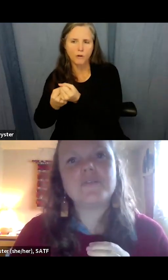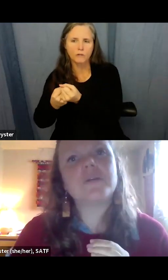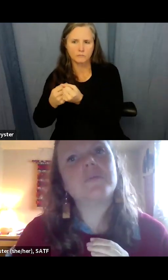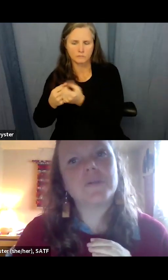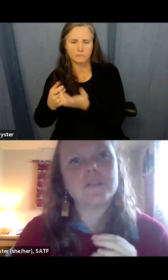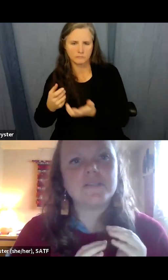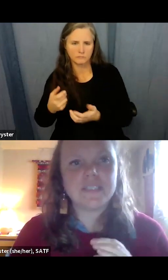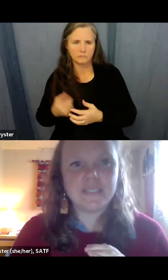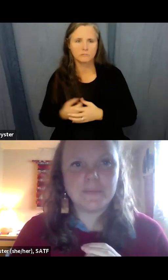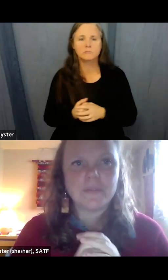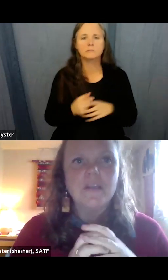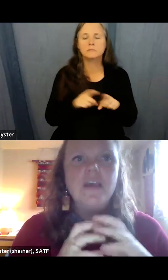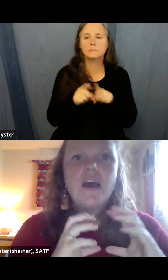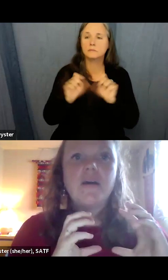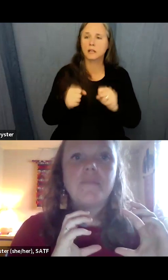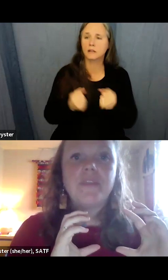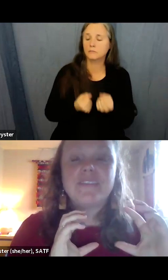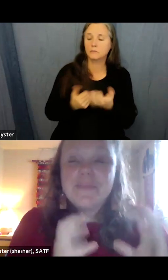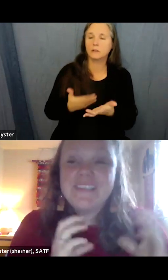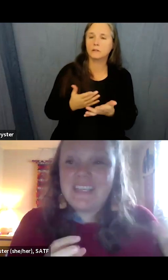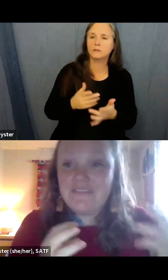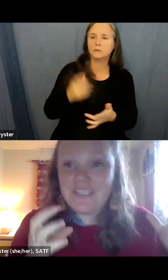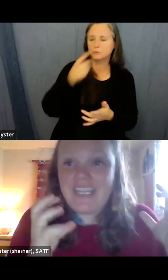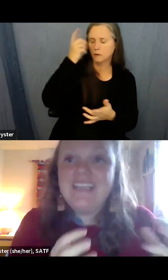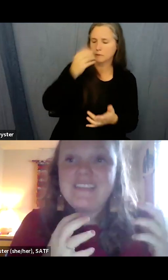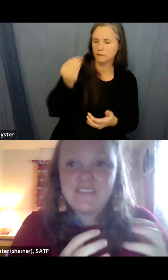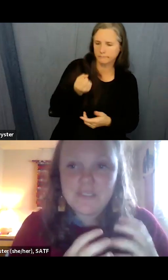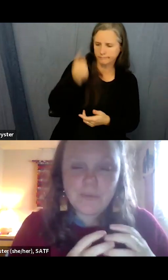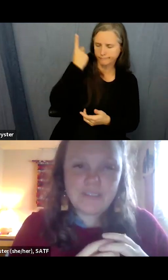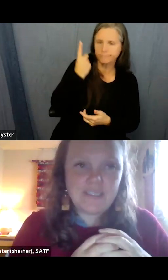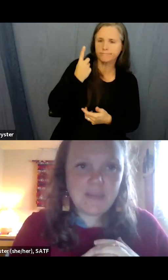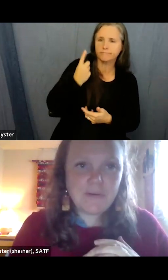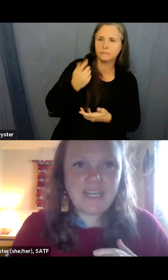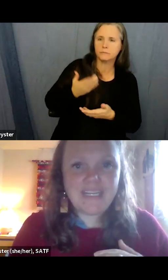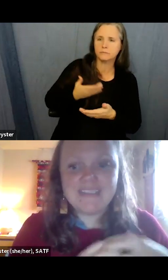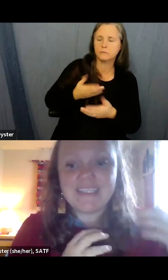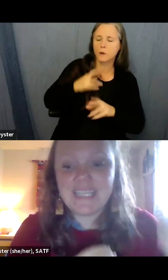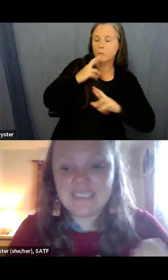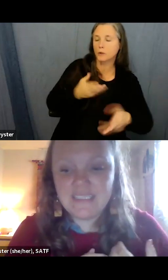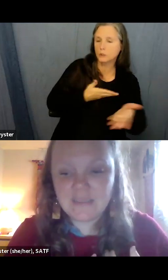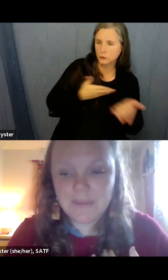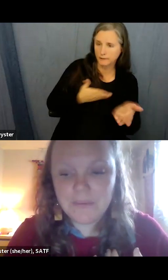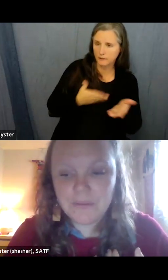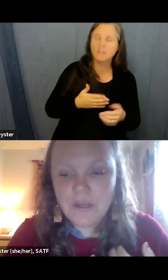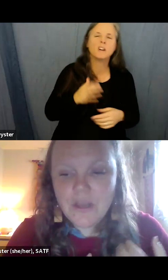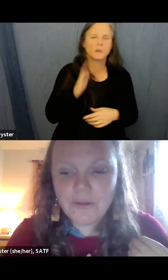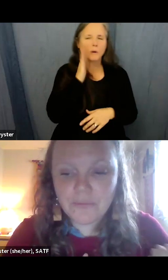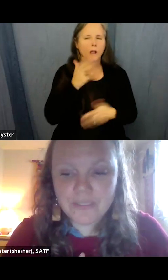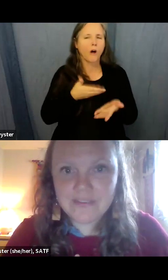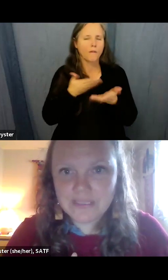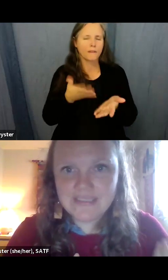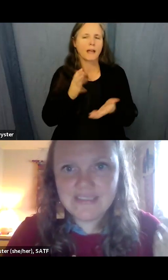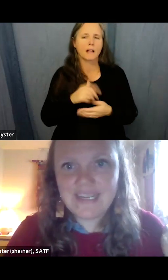So mandatory reporters, for example, some of the key safe supports that they provide is connecting young people